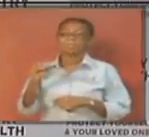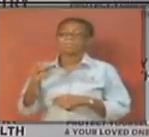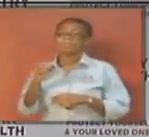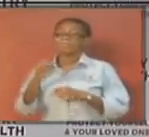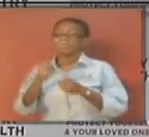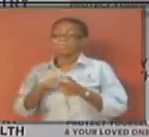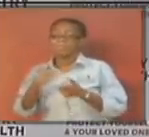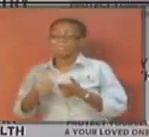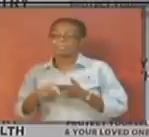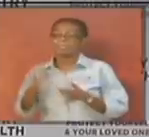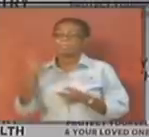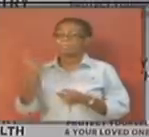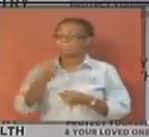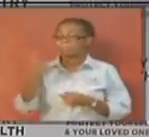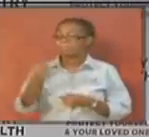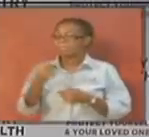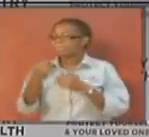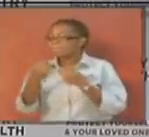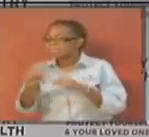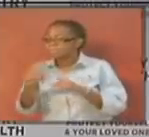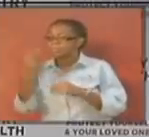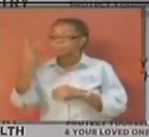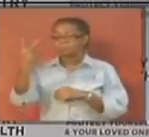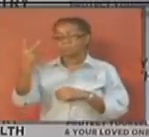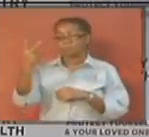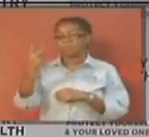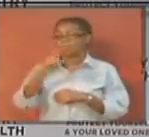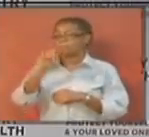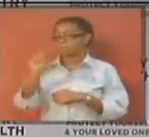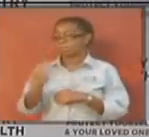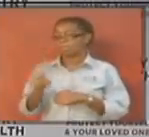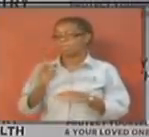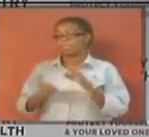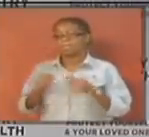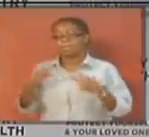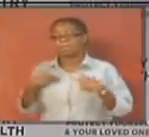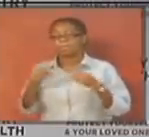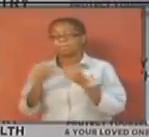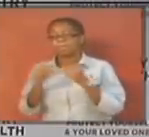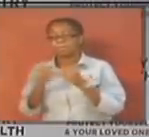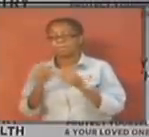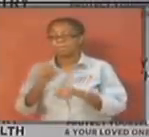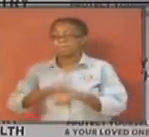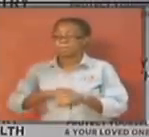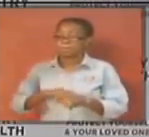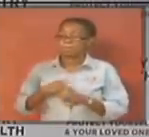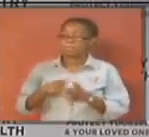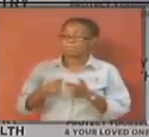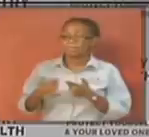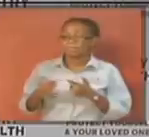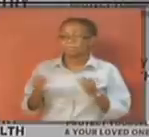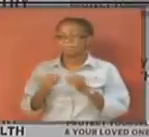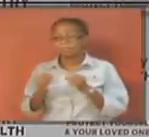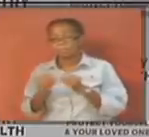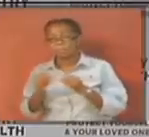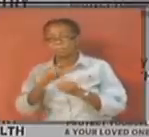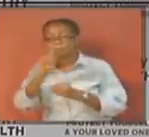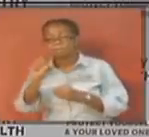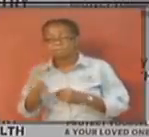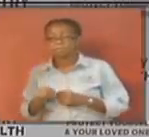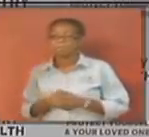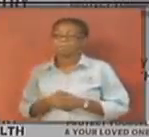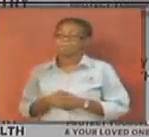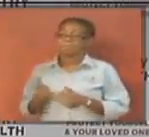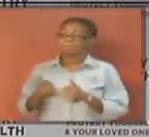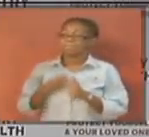questions. Of course, if we have additional time, we will come back to you. We begin now with questions from CNC3